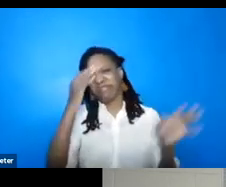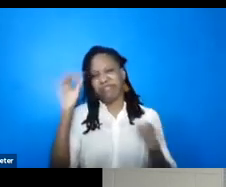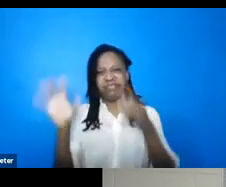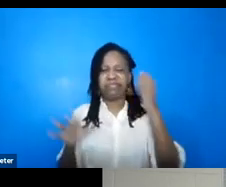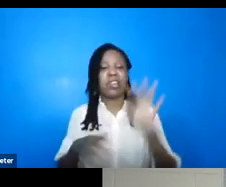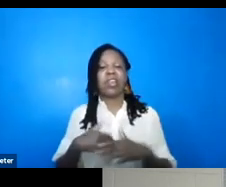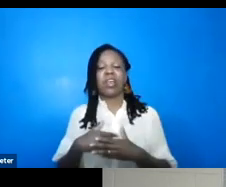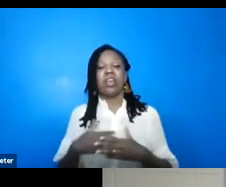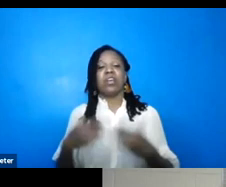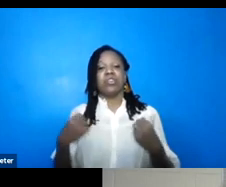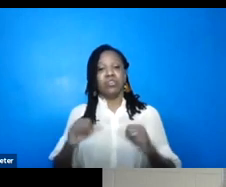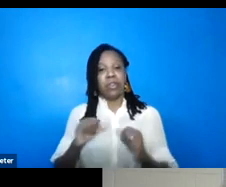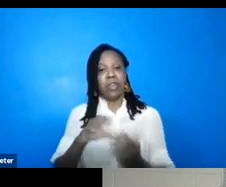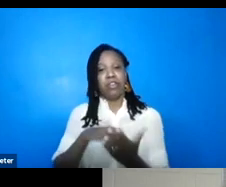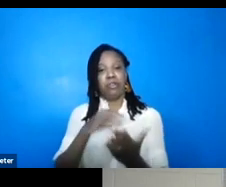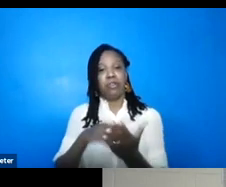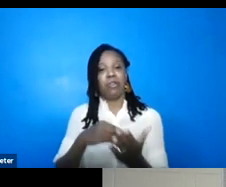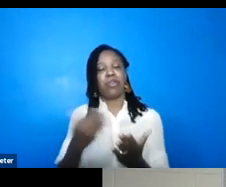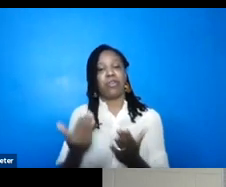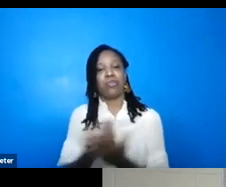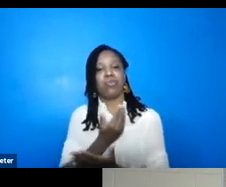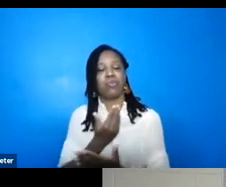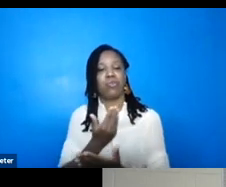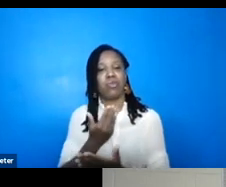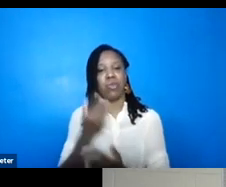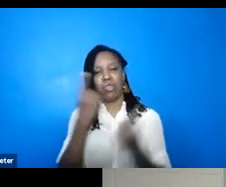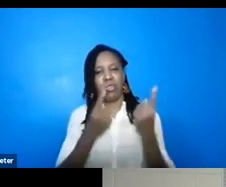Now, in terms of the sort of structural racism piece,